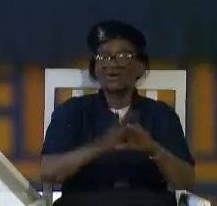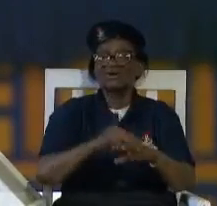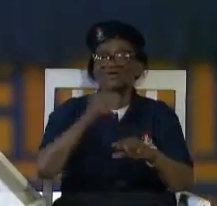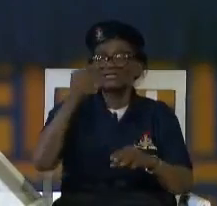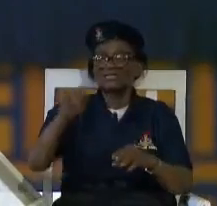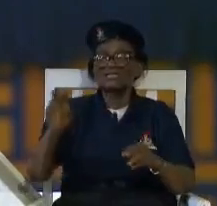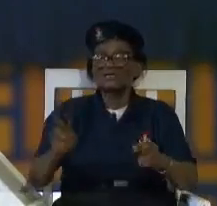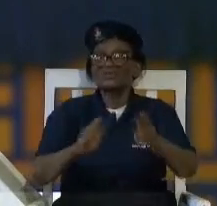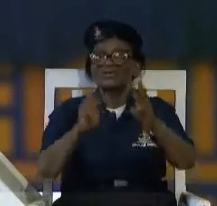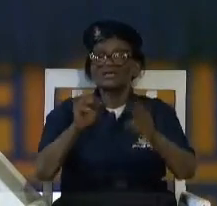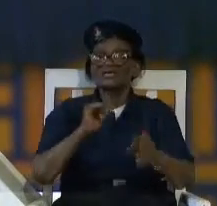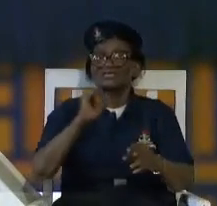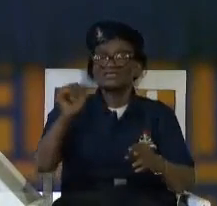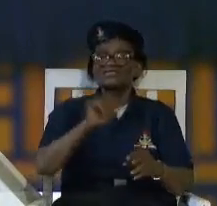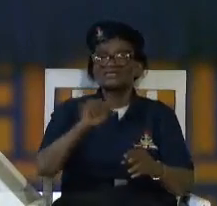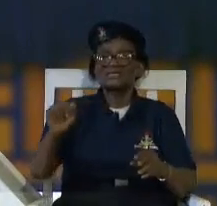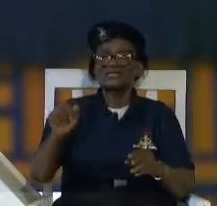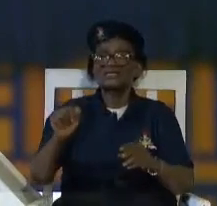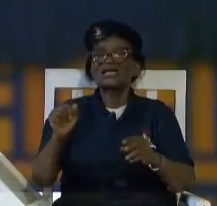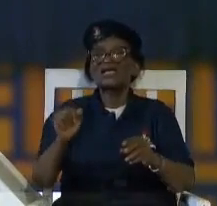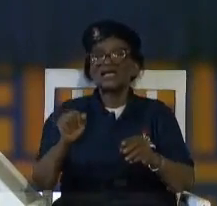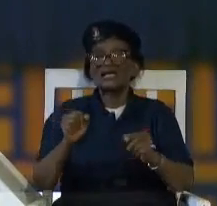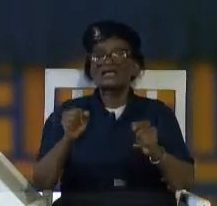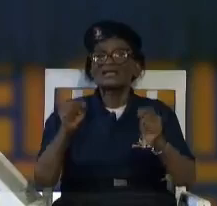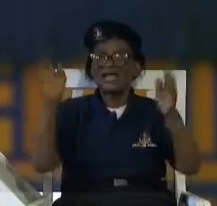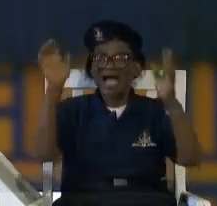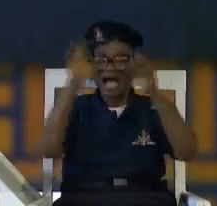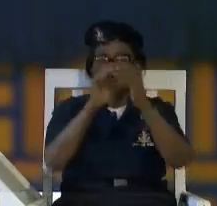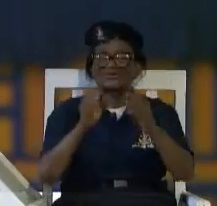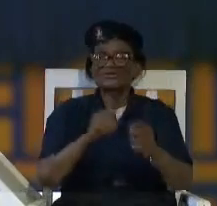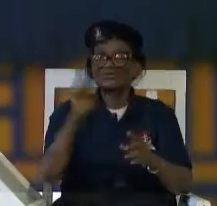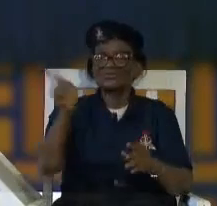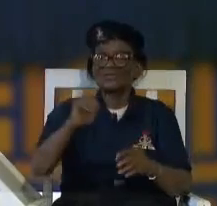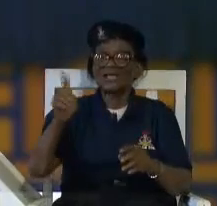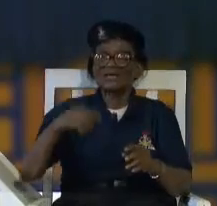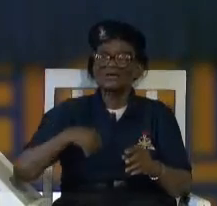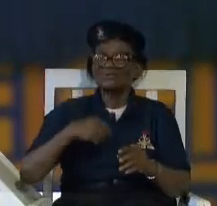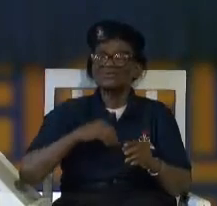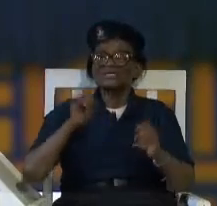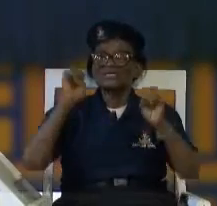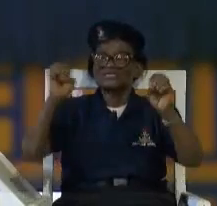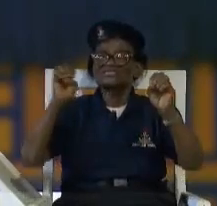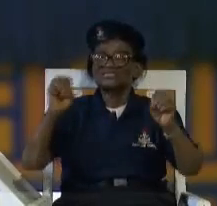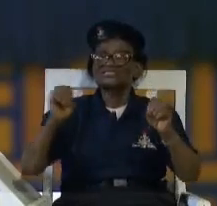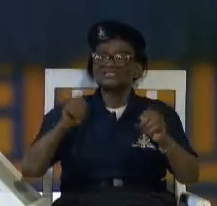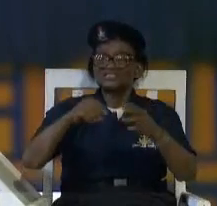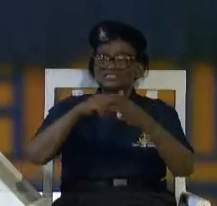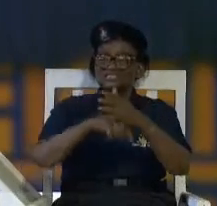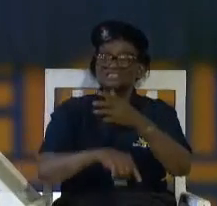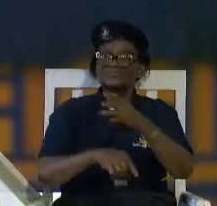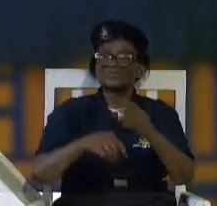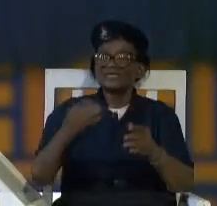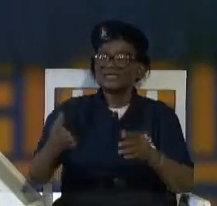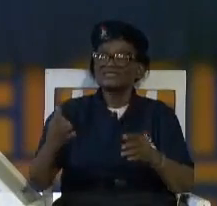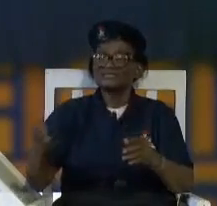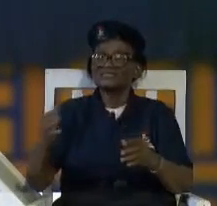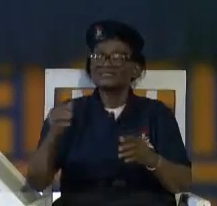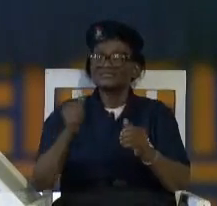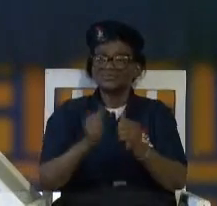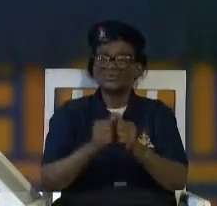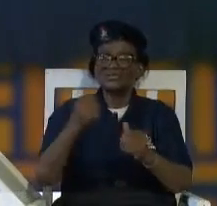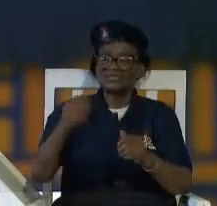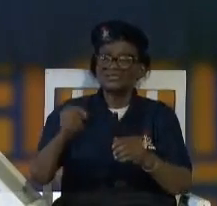It's a gathering where we teach deep things. We